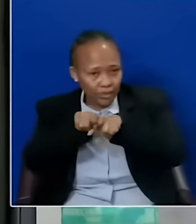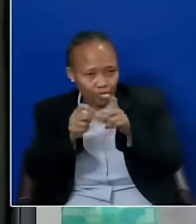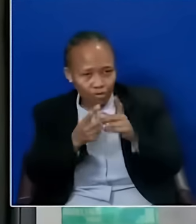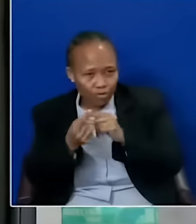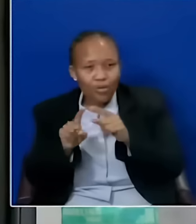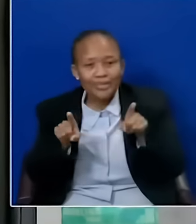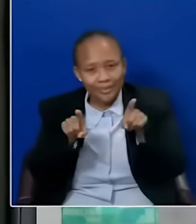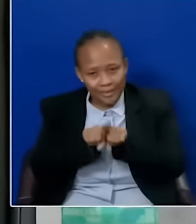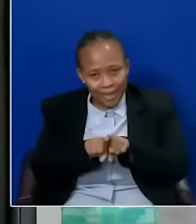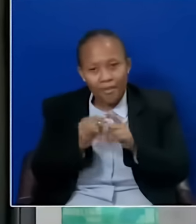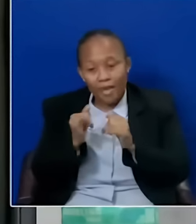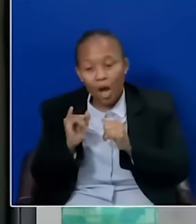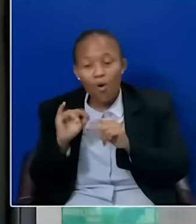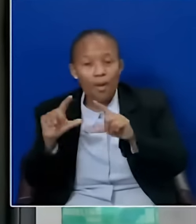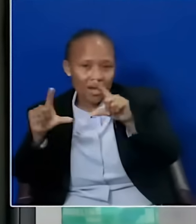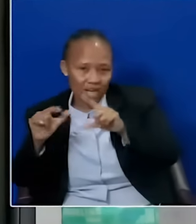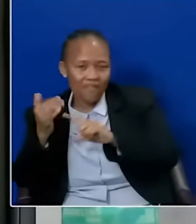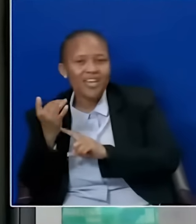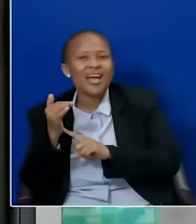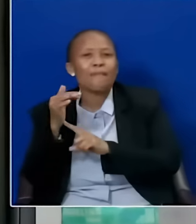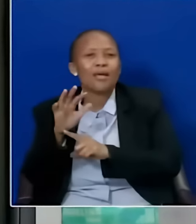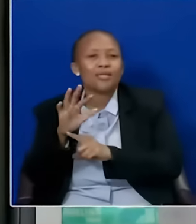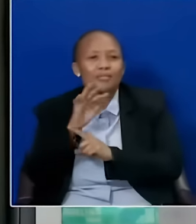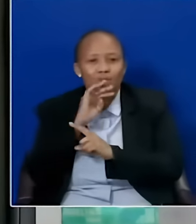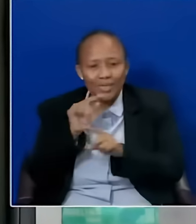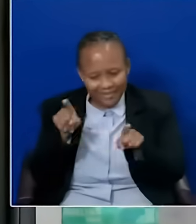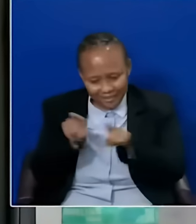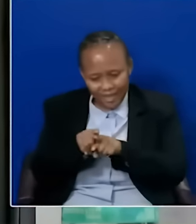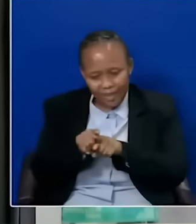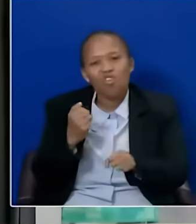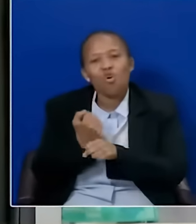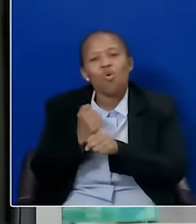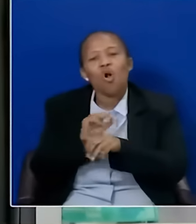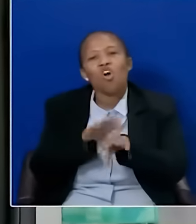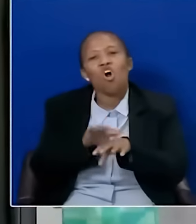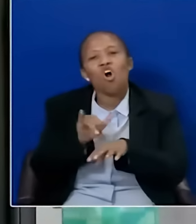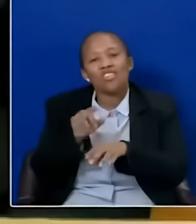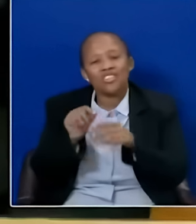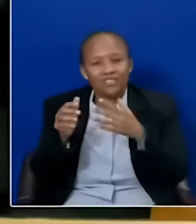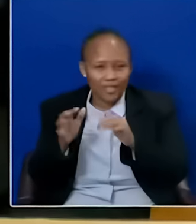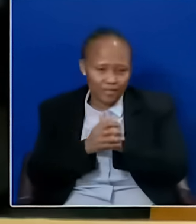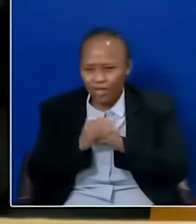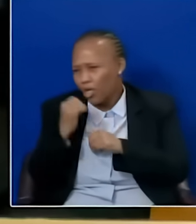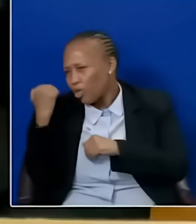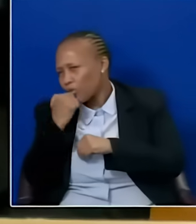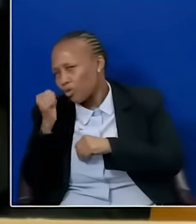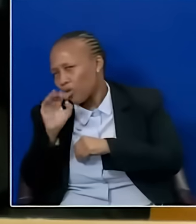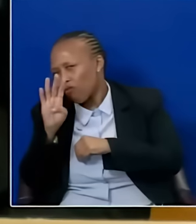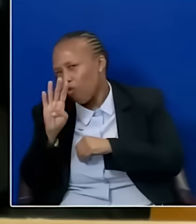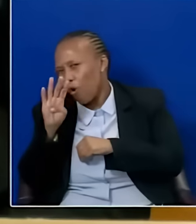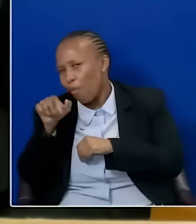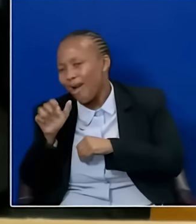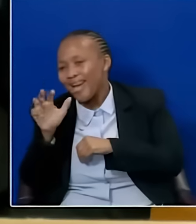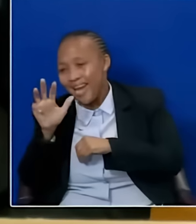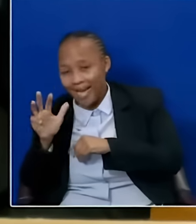he worked on it as well. So do you say 4.9 appears in paragraph 10? Paragraph 10, yes,